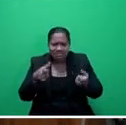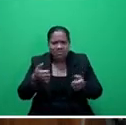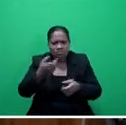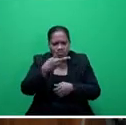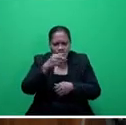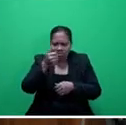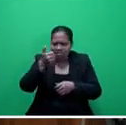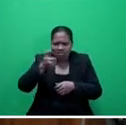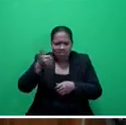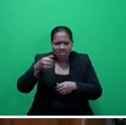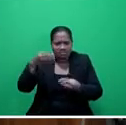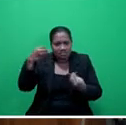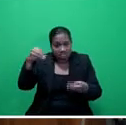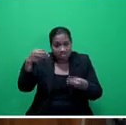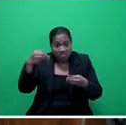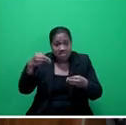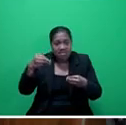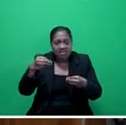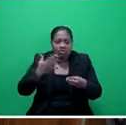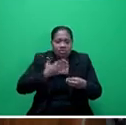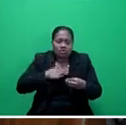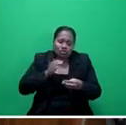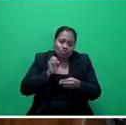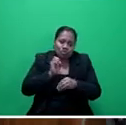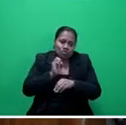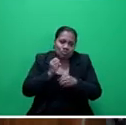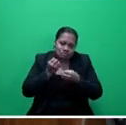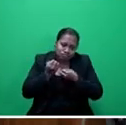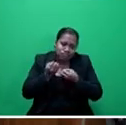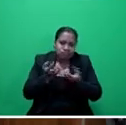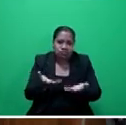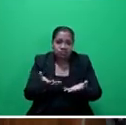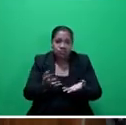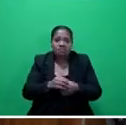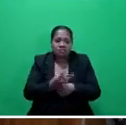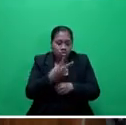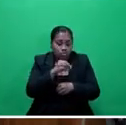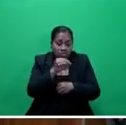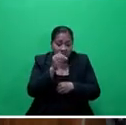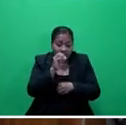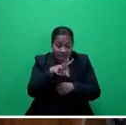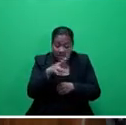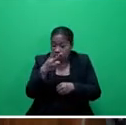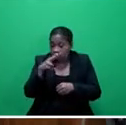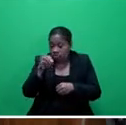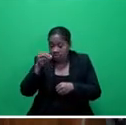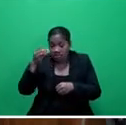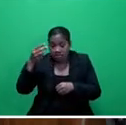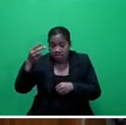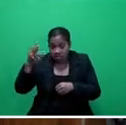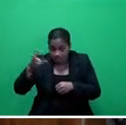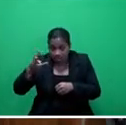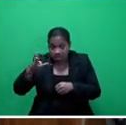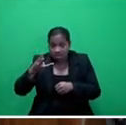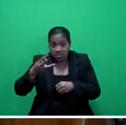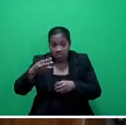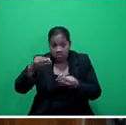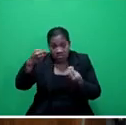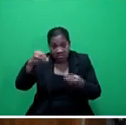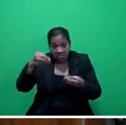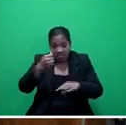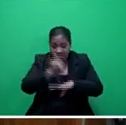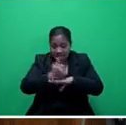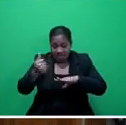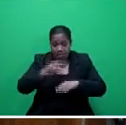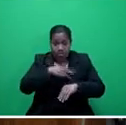reports and wishes to advise that the 2010 to 2013 audit of government ministries and